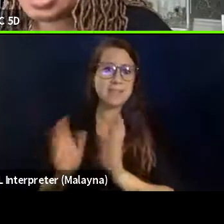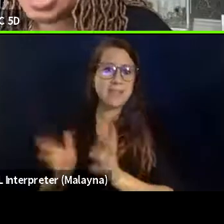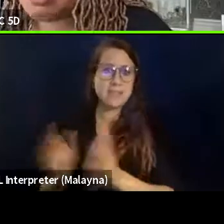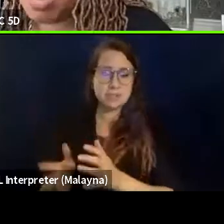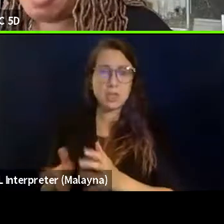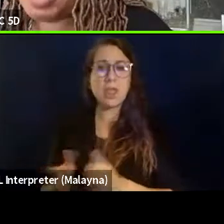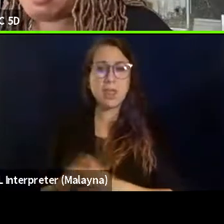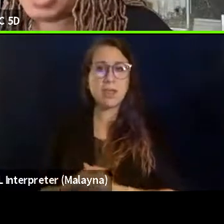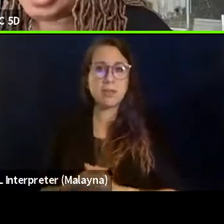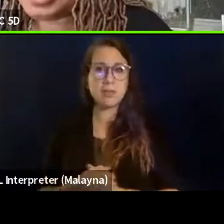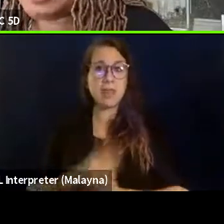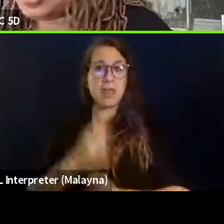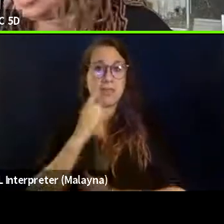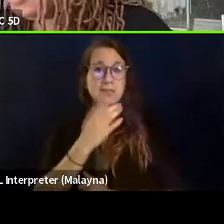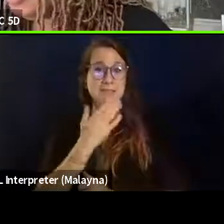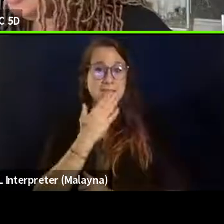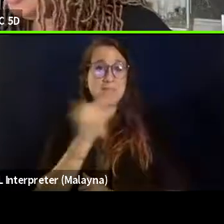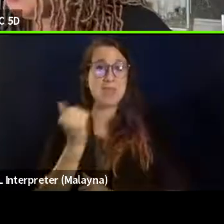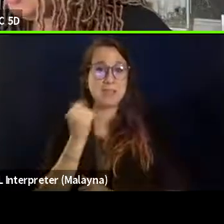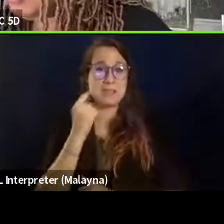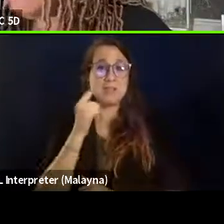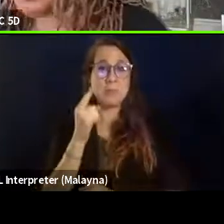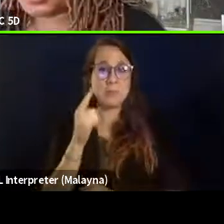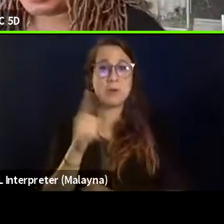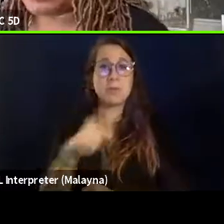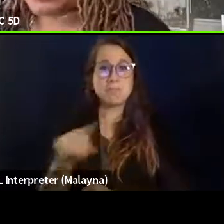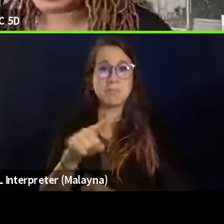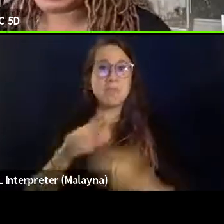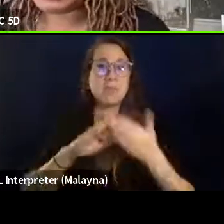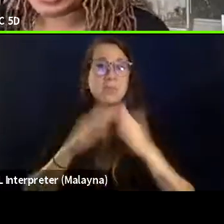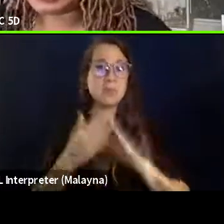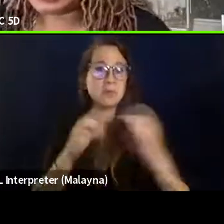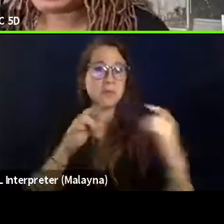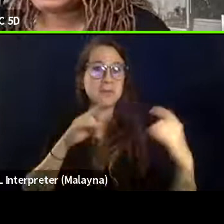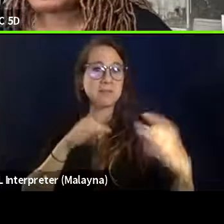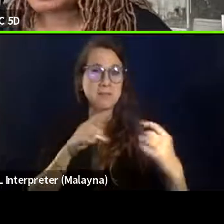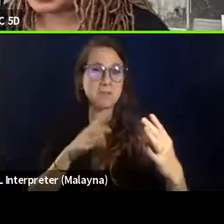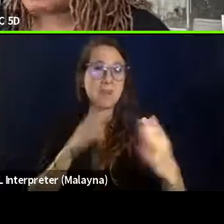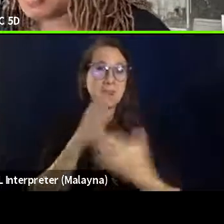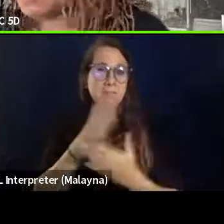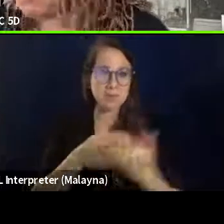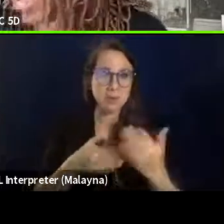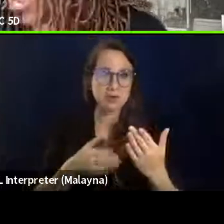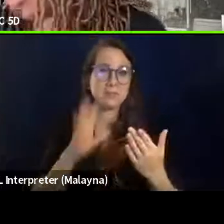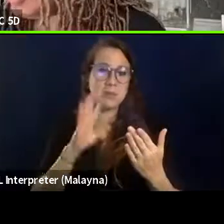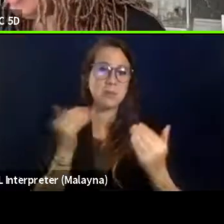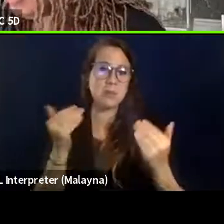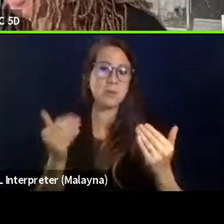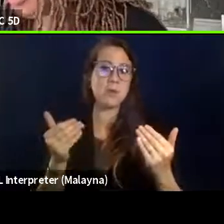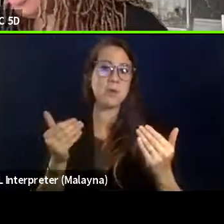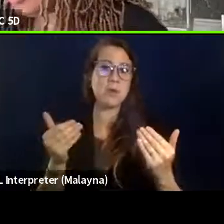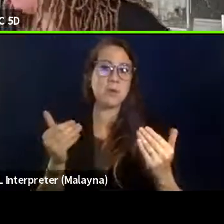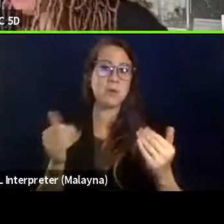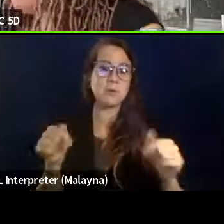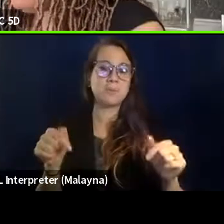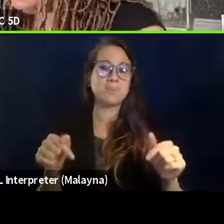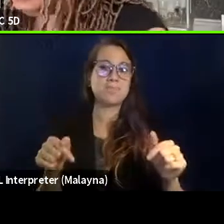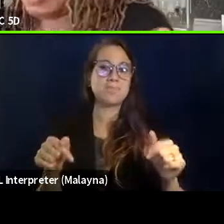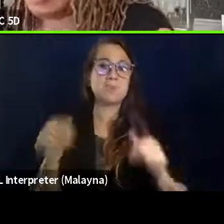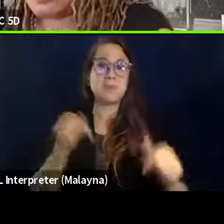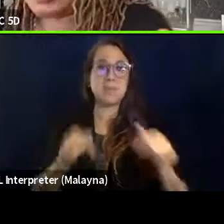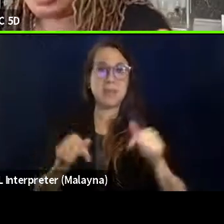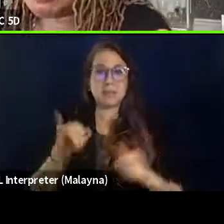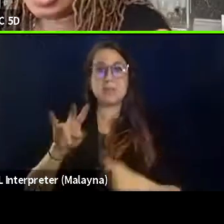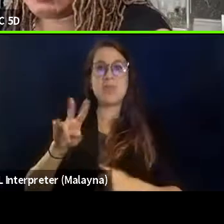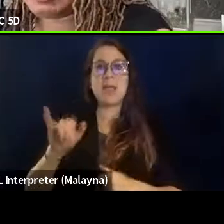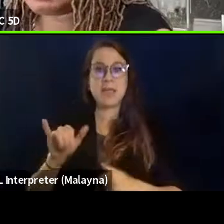I think that's probably best for the community feedback and questions section. So we're gonna move back to the Ivy City